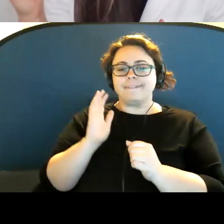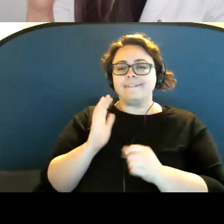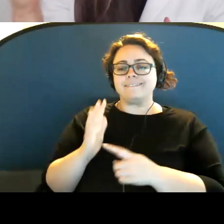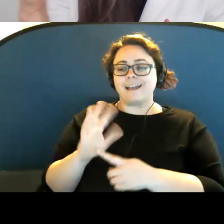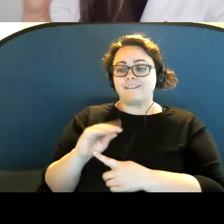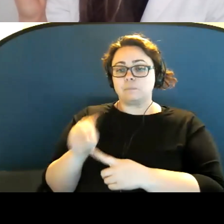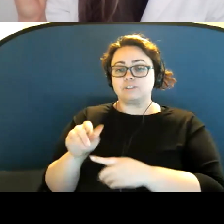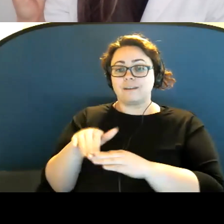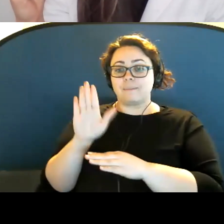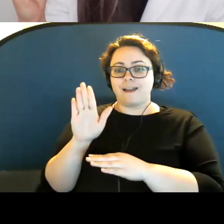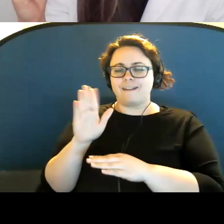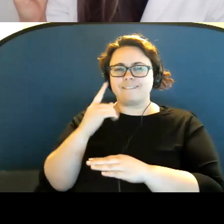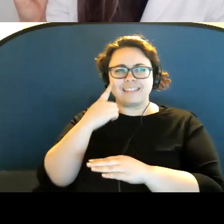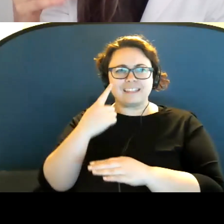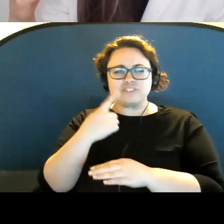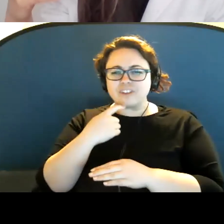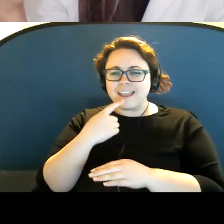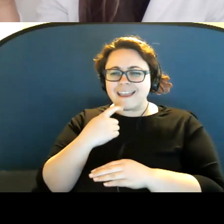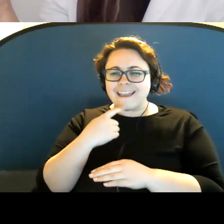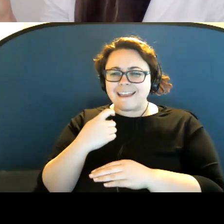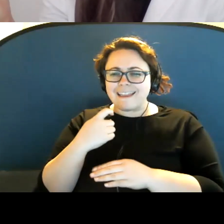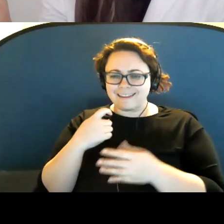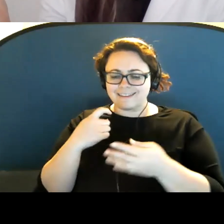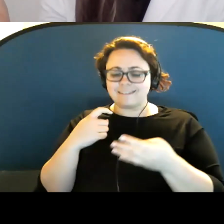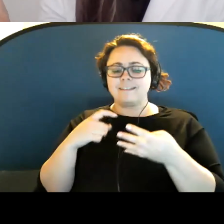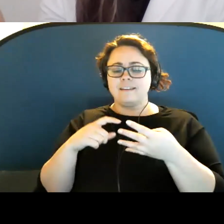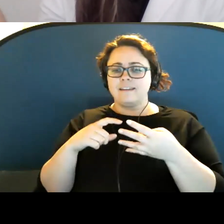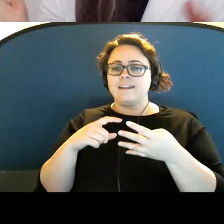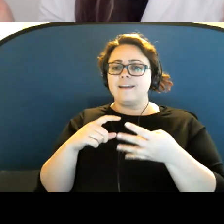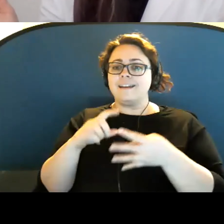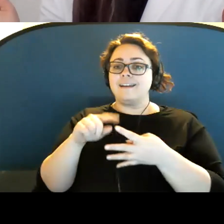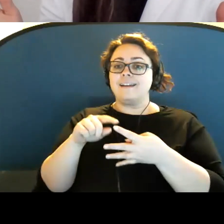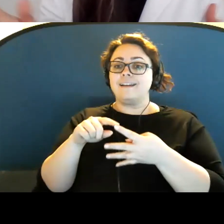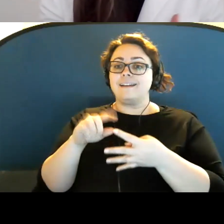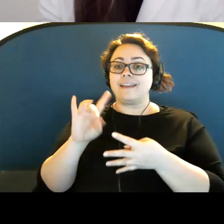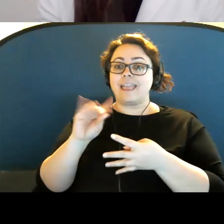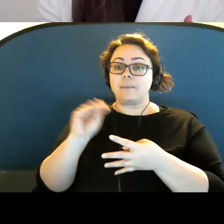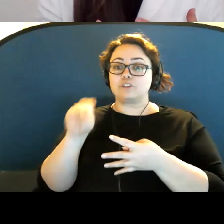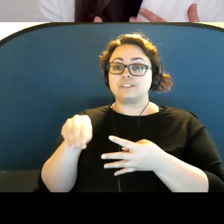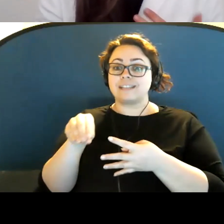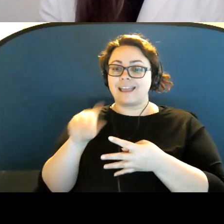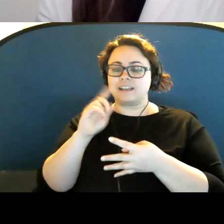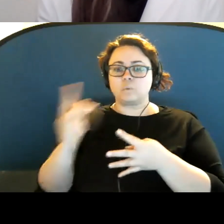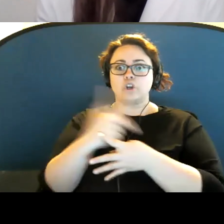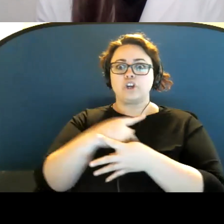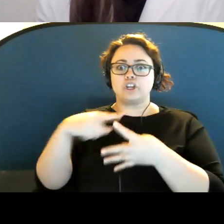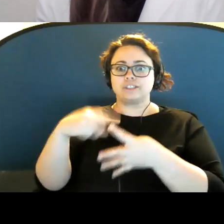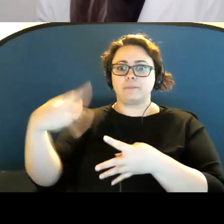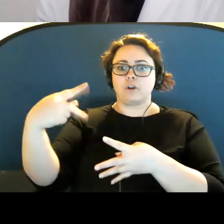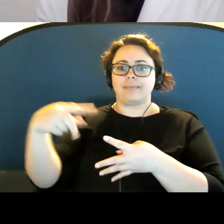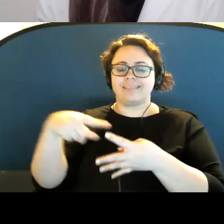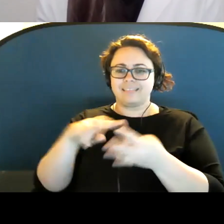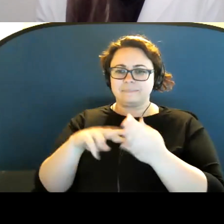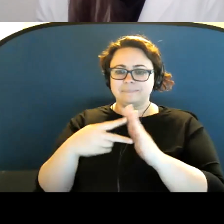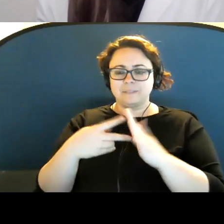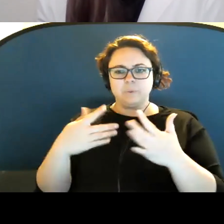I think it's the red, the second to worst, and then 8% and above is the purple widespread. That means this is out of control. We